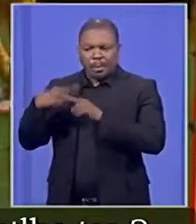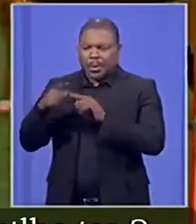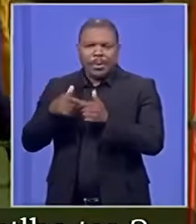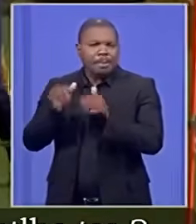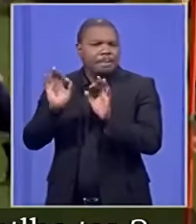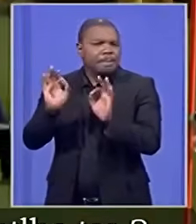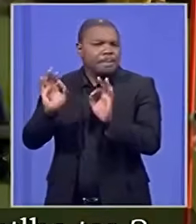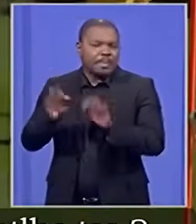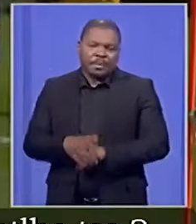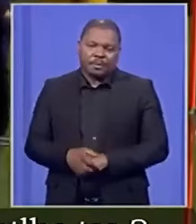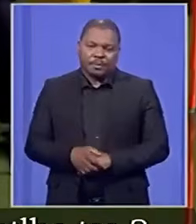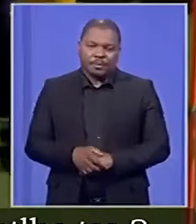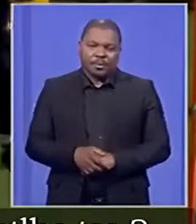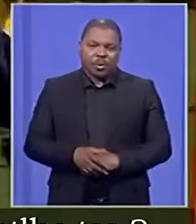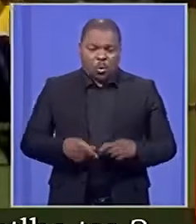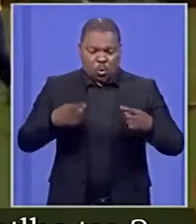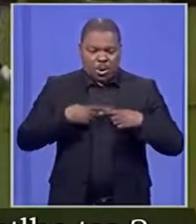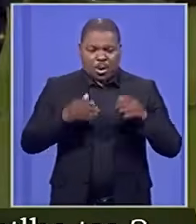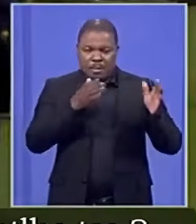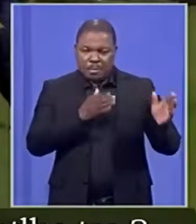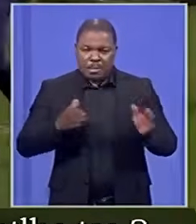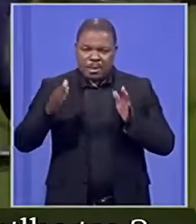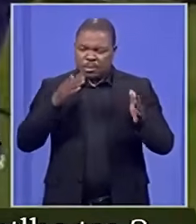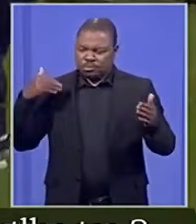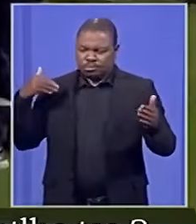at how we've prepared